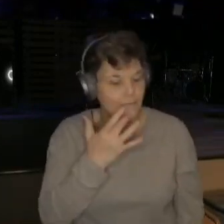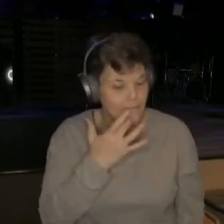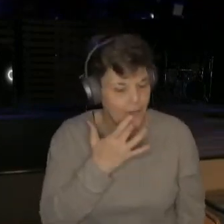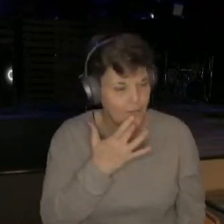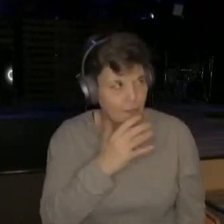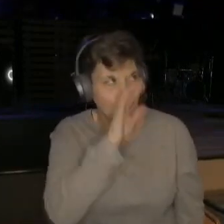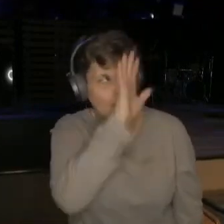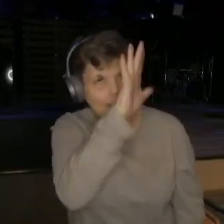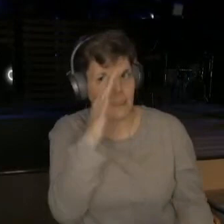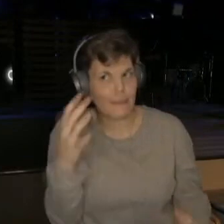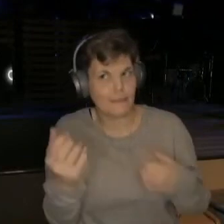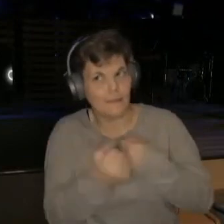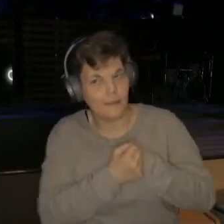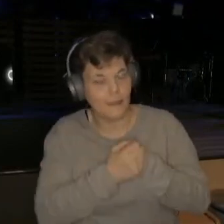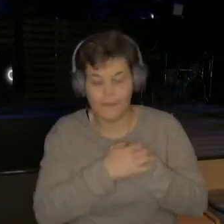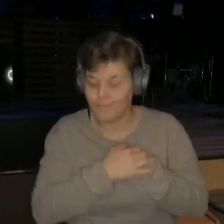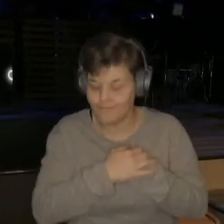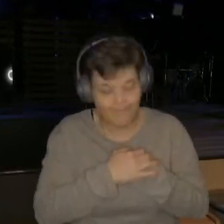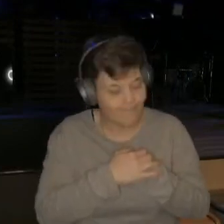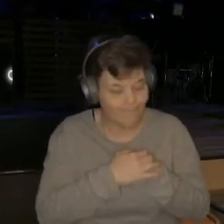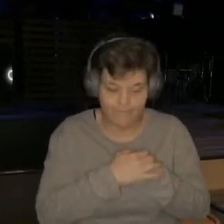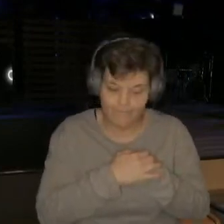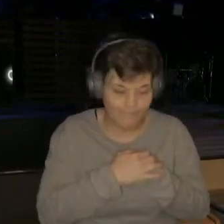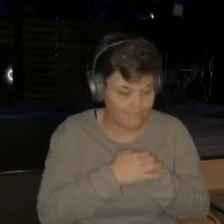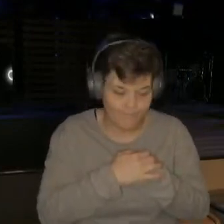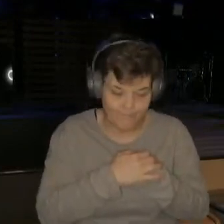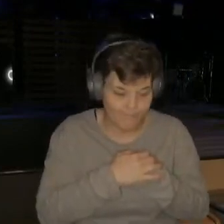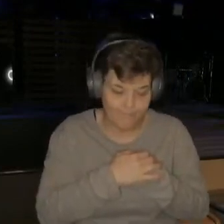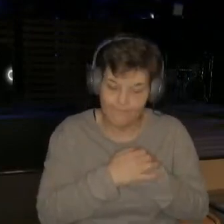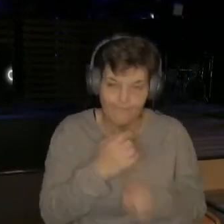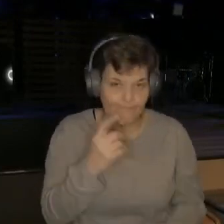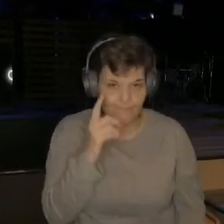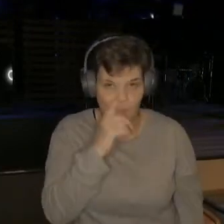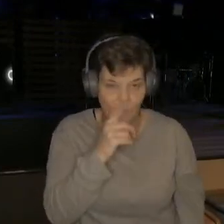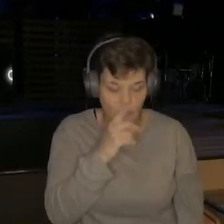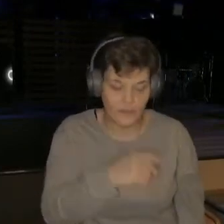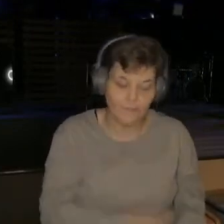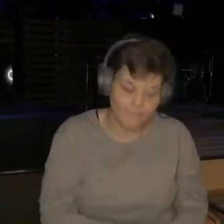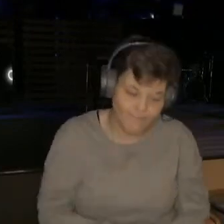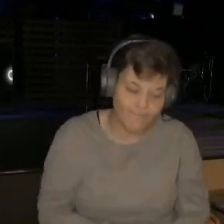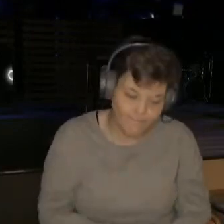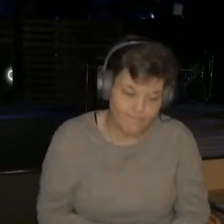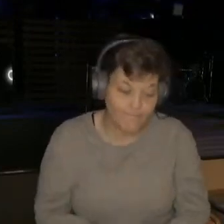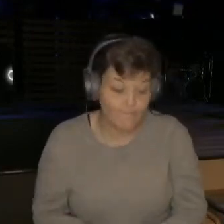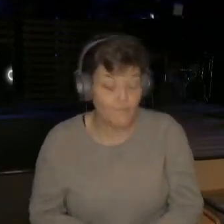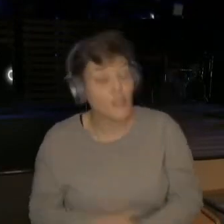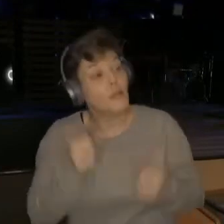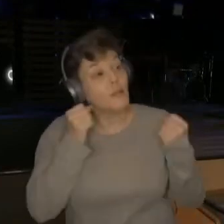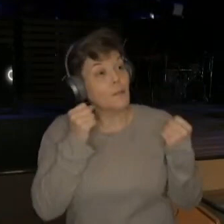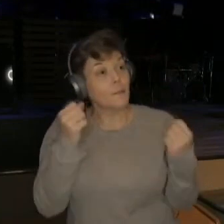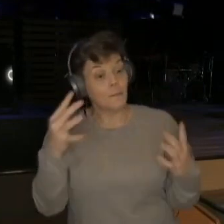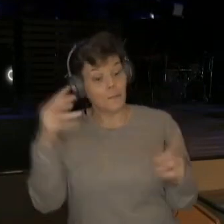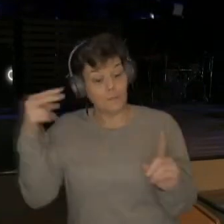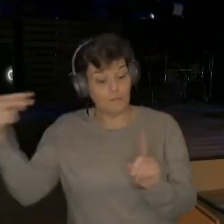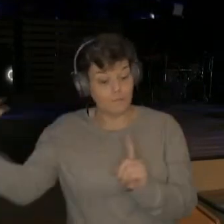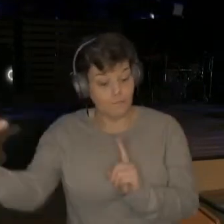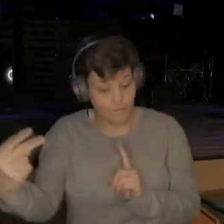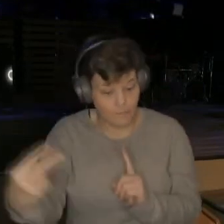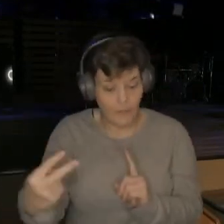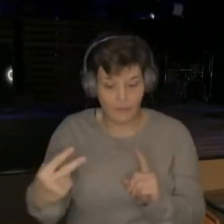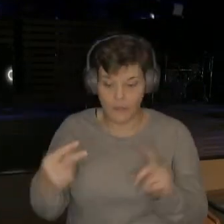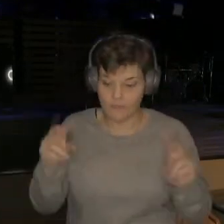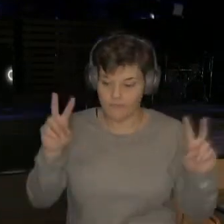Many people believe that love and forgiveness are commodities that are received in